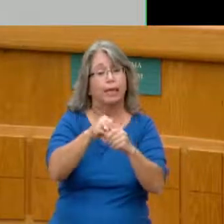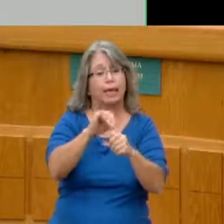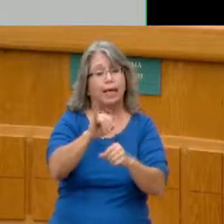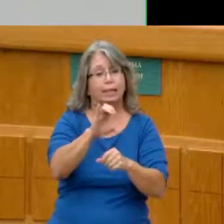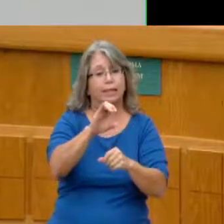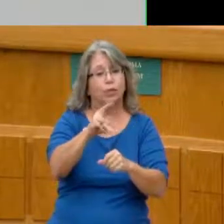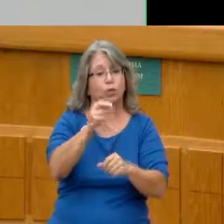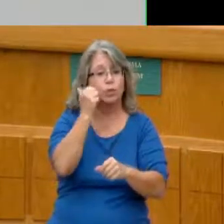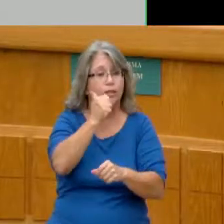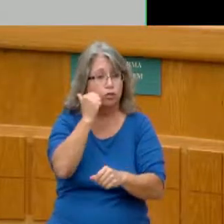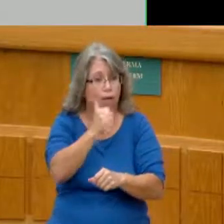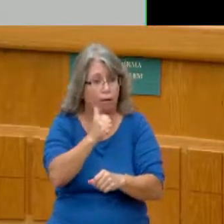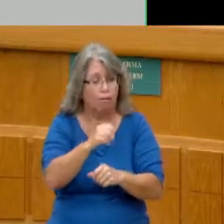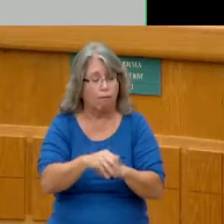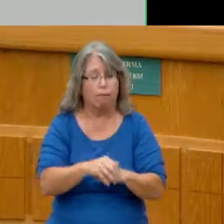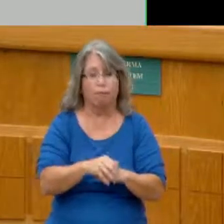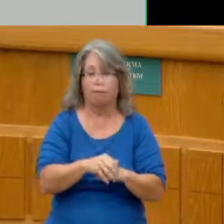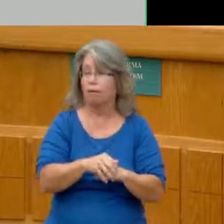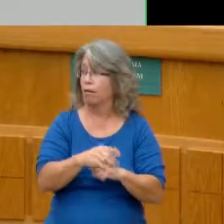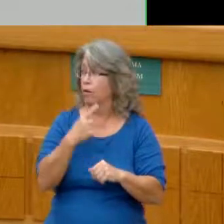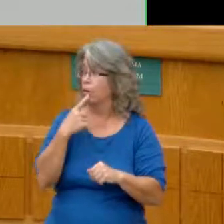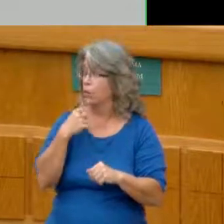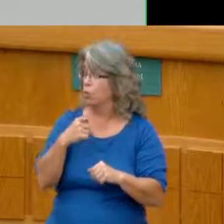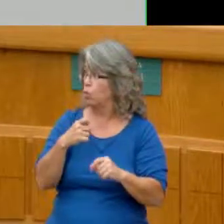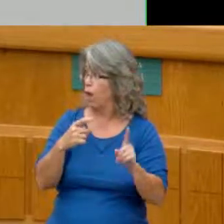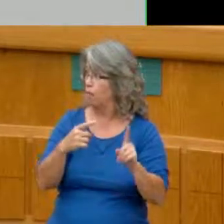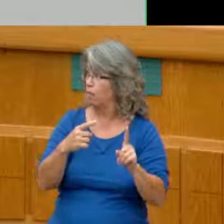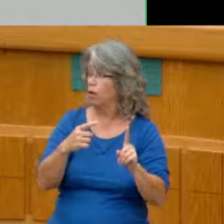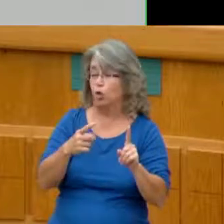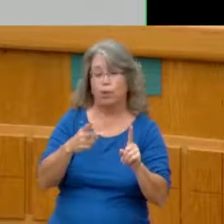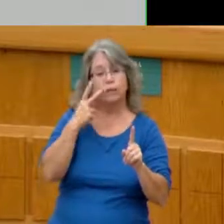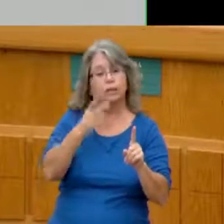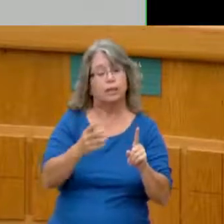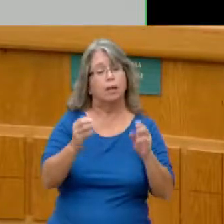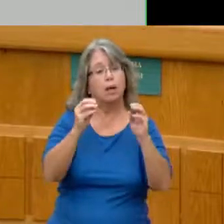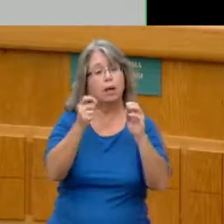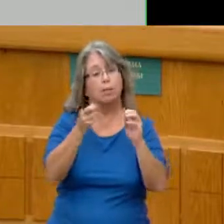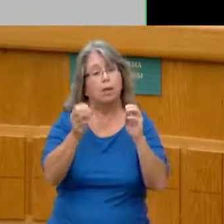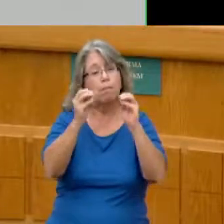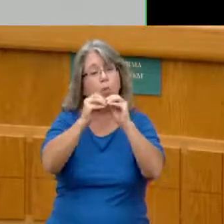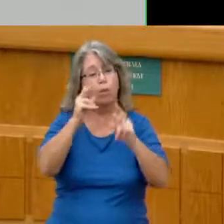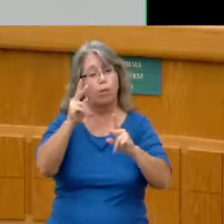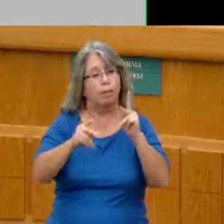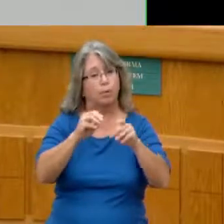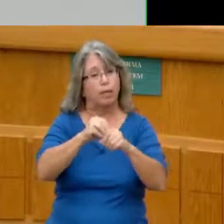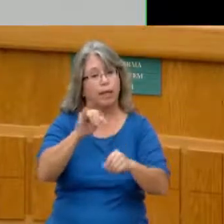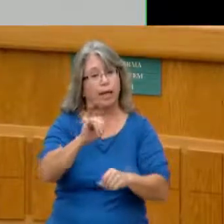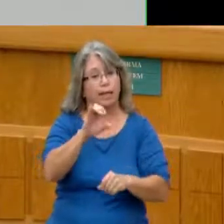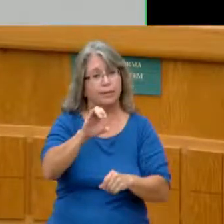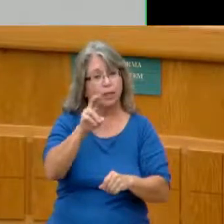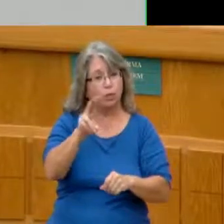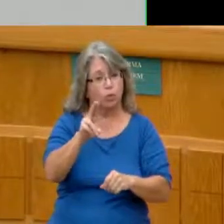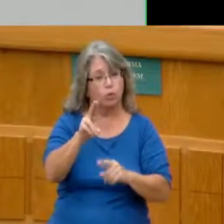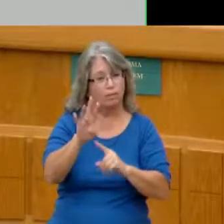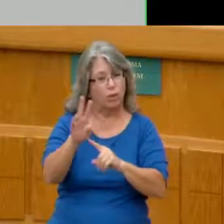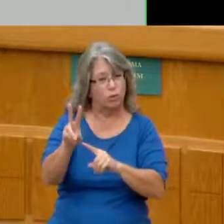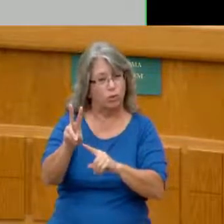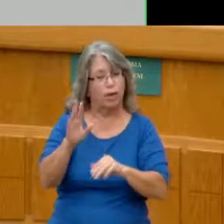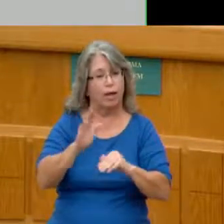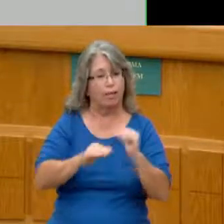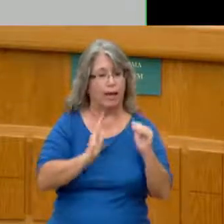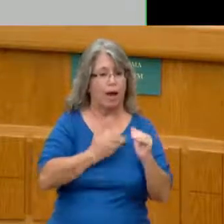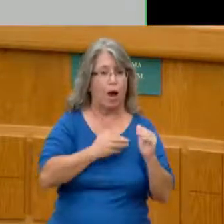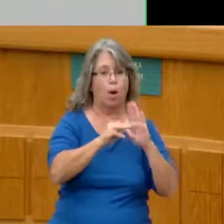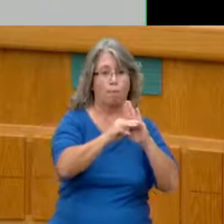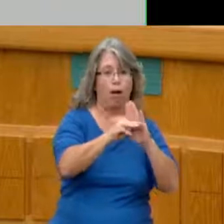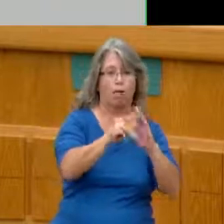line shows you our model projection. You can see there's a little bit more people in the ICUs right now 42 than the model predicts,